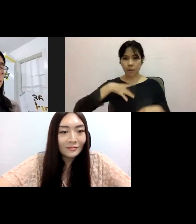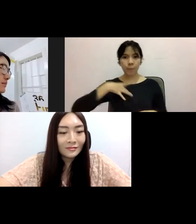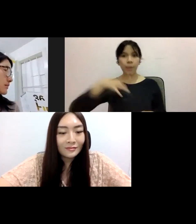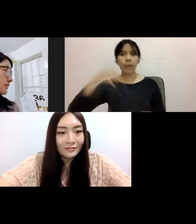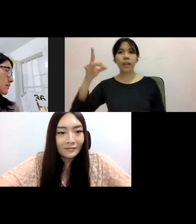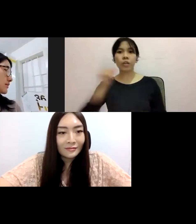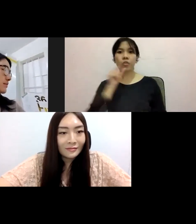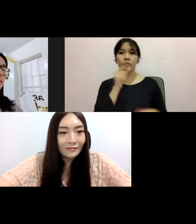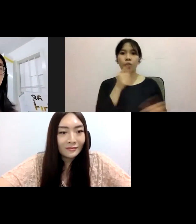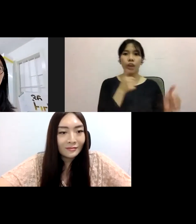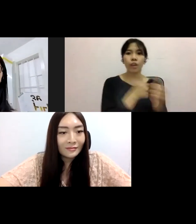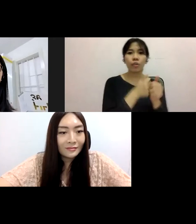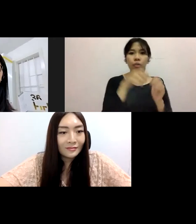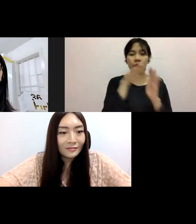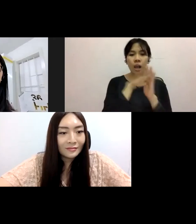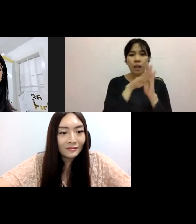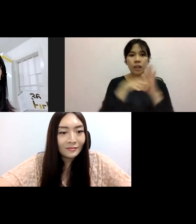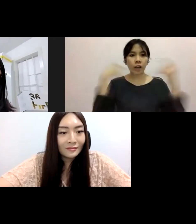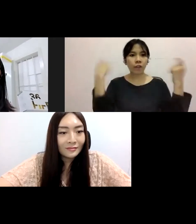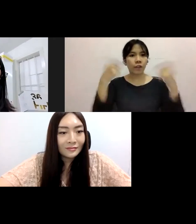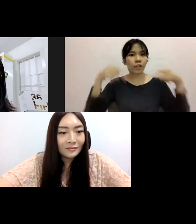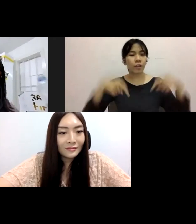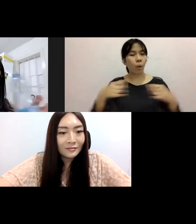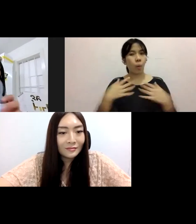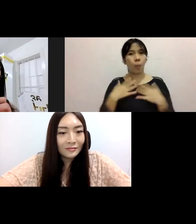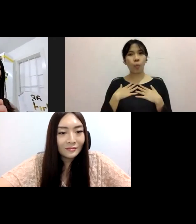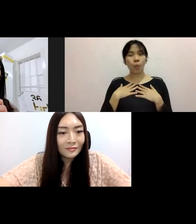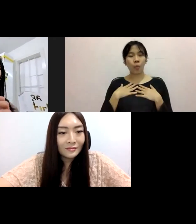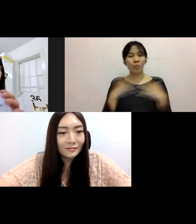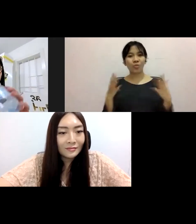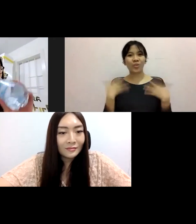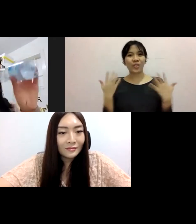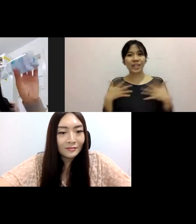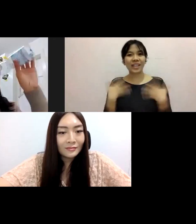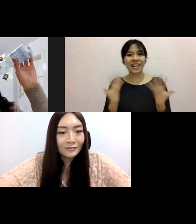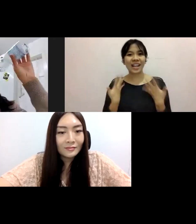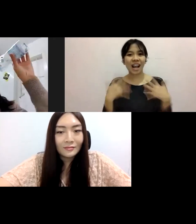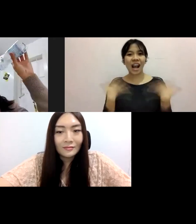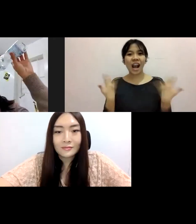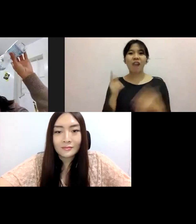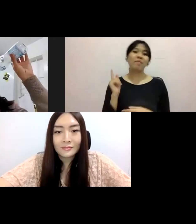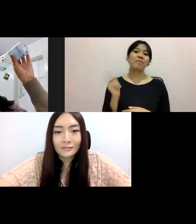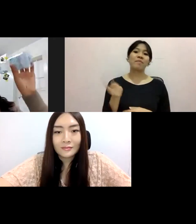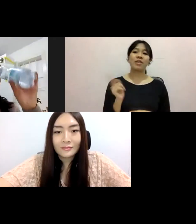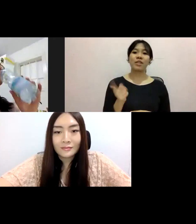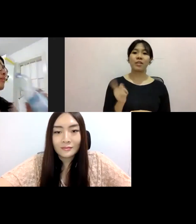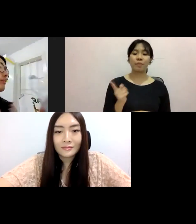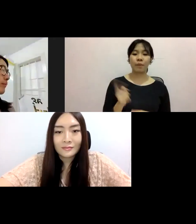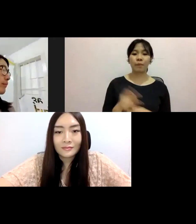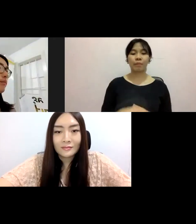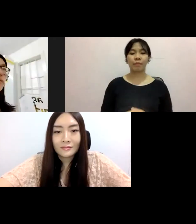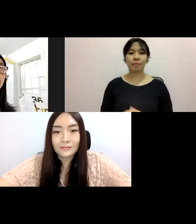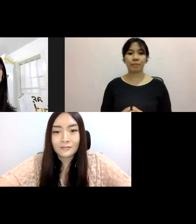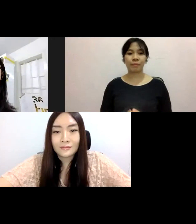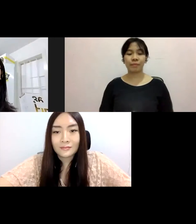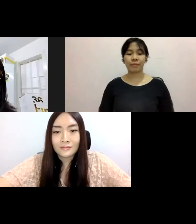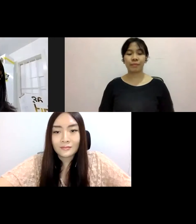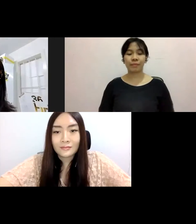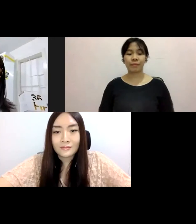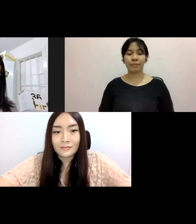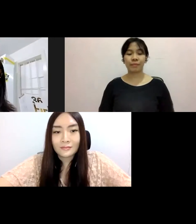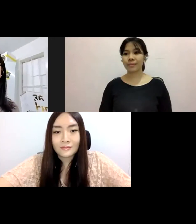more amazing because we're able to visit the festival in